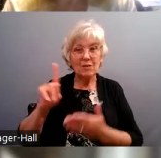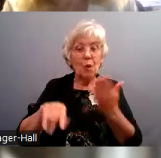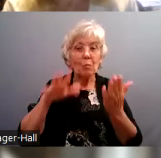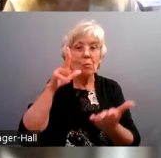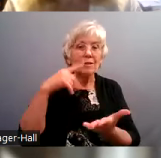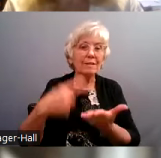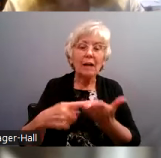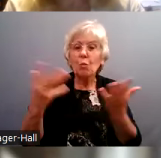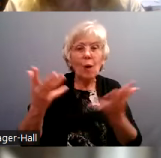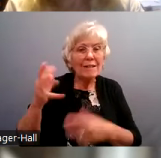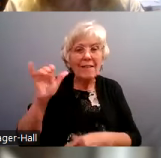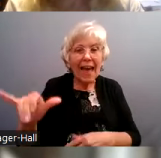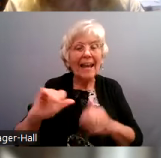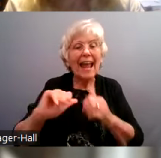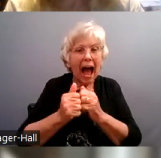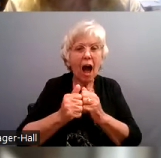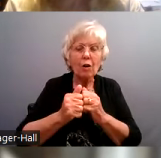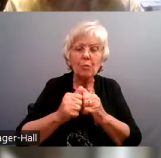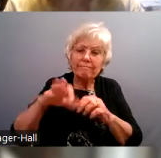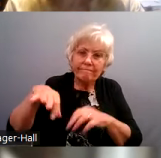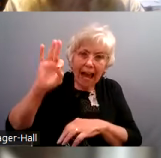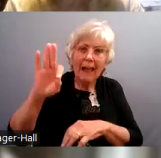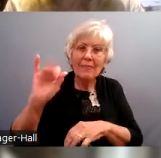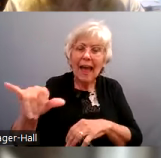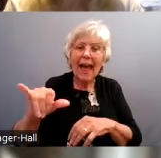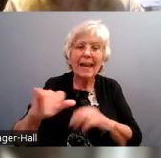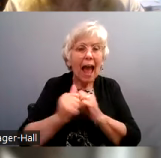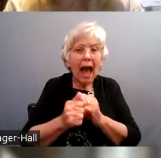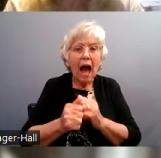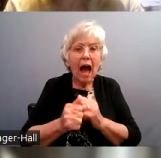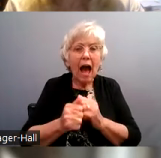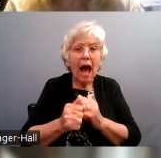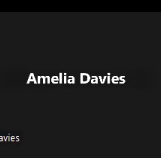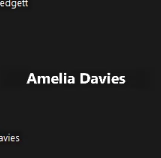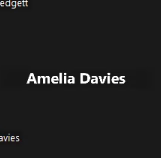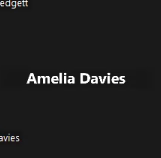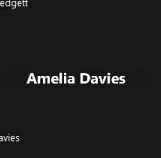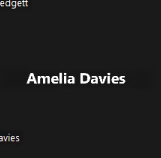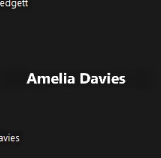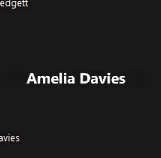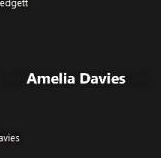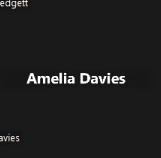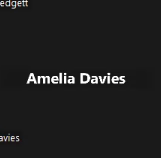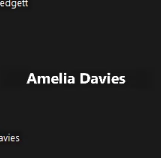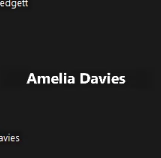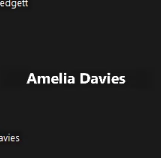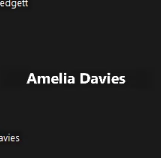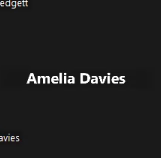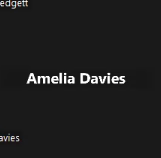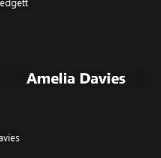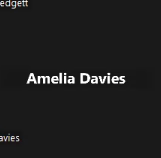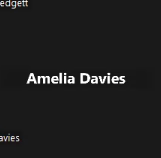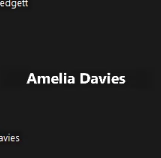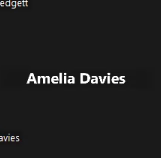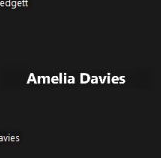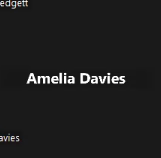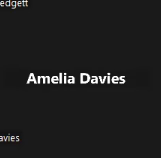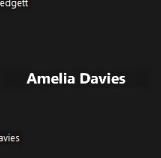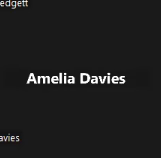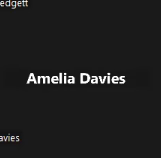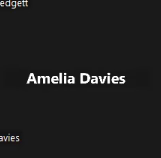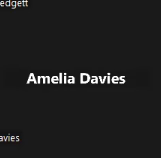how we diagnose it, how do we treat it, how do we reduce the spread, what PPE